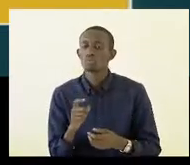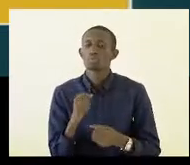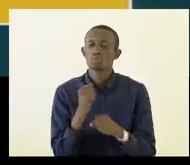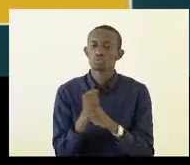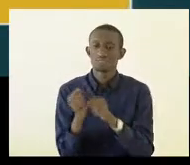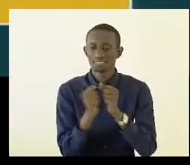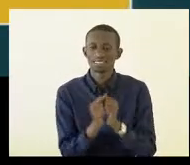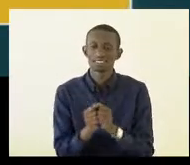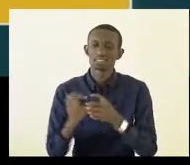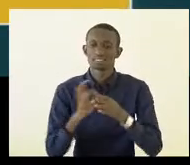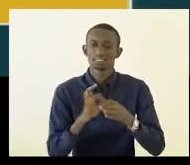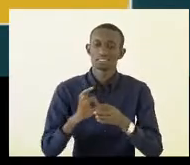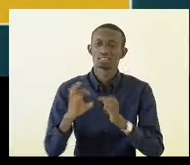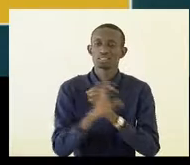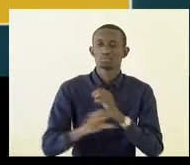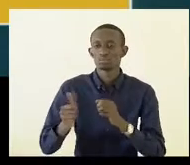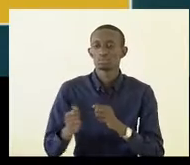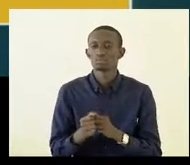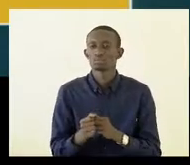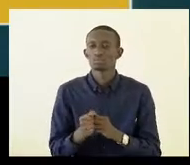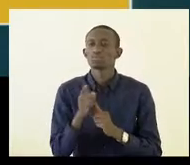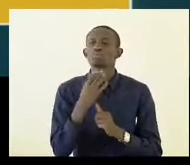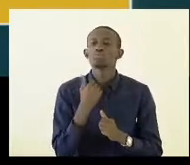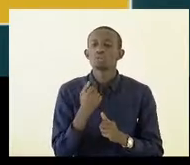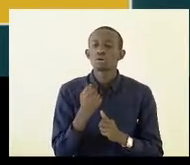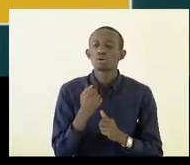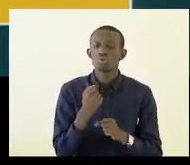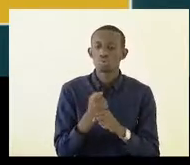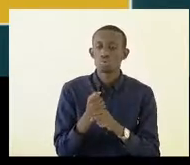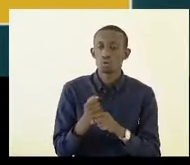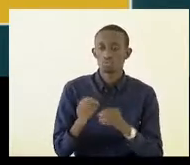well. You won't have a functioning phone without a battery.